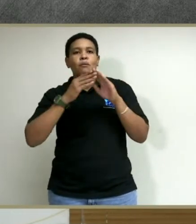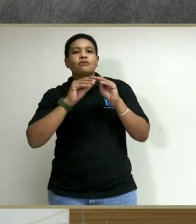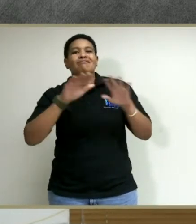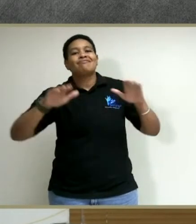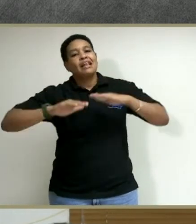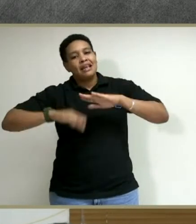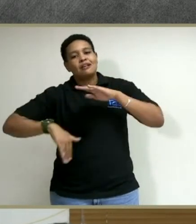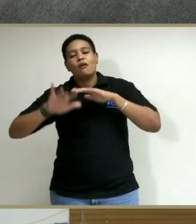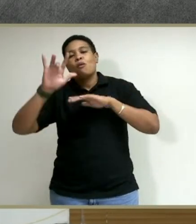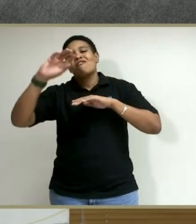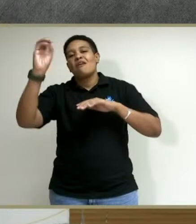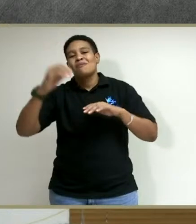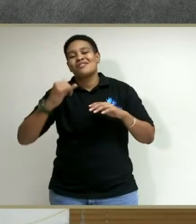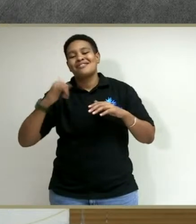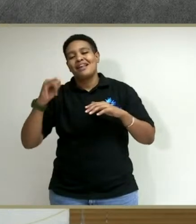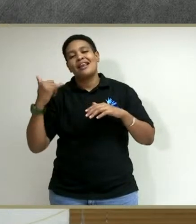affected.